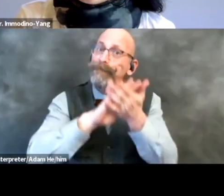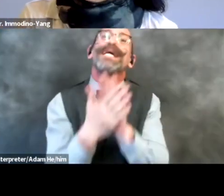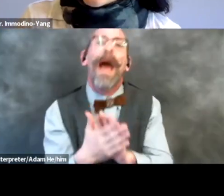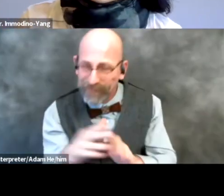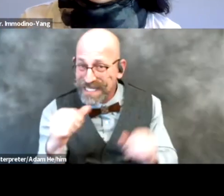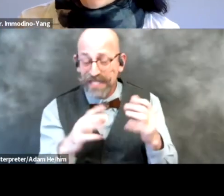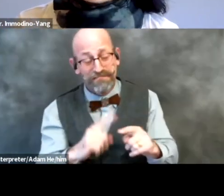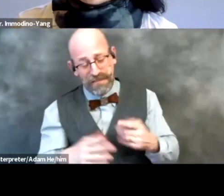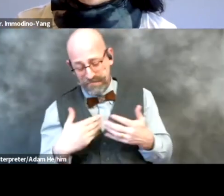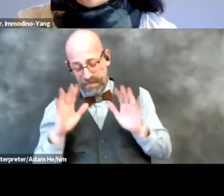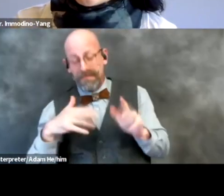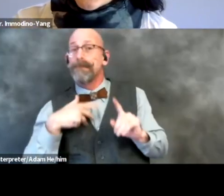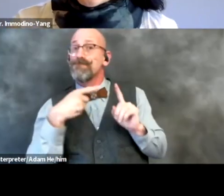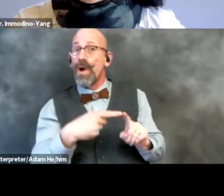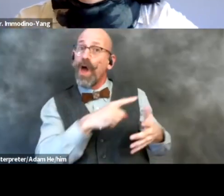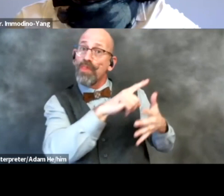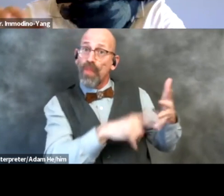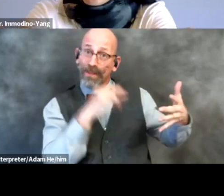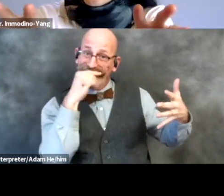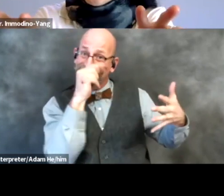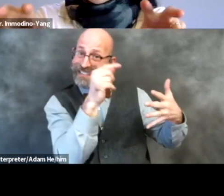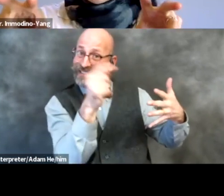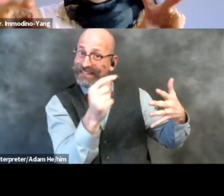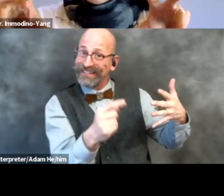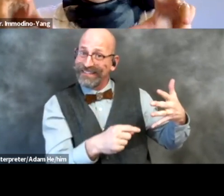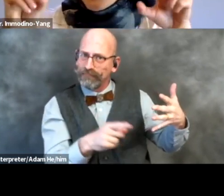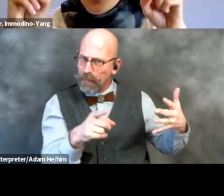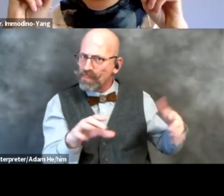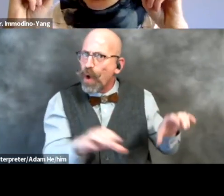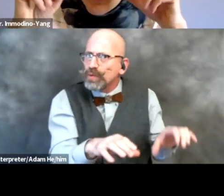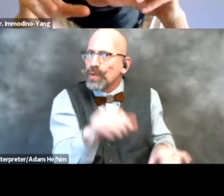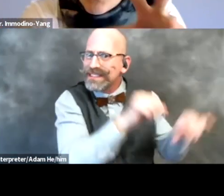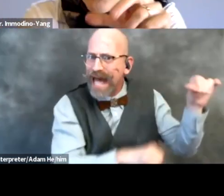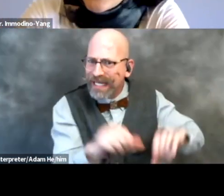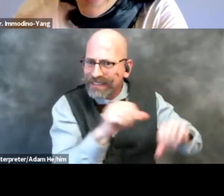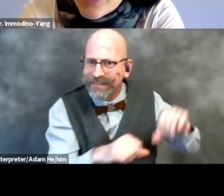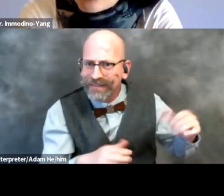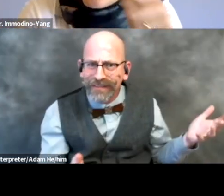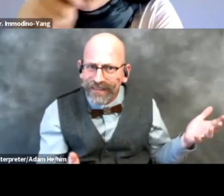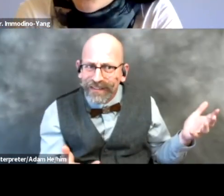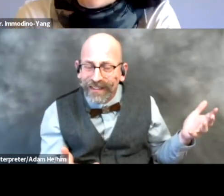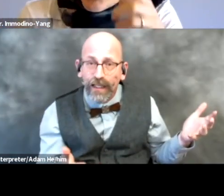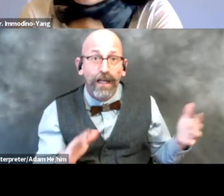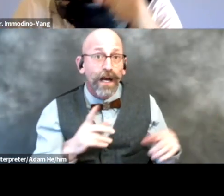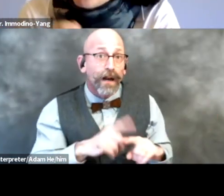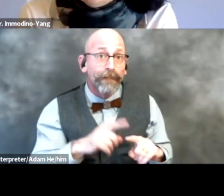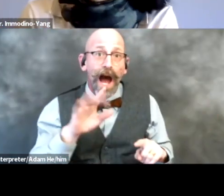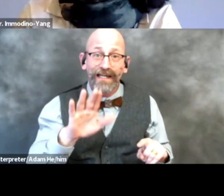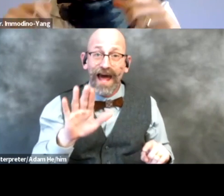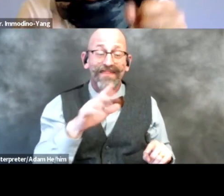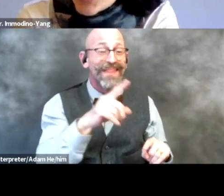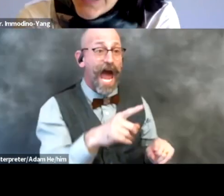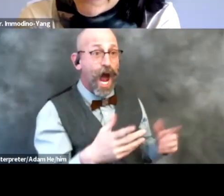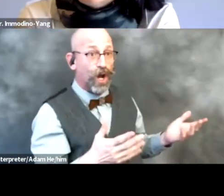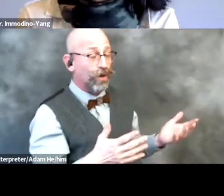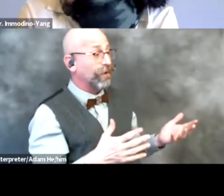same kids, after actually doing science, they'd shifted their sort of appearance action oriented, what can you do, what